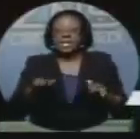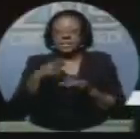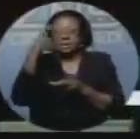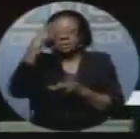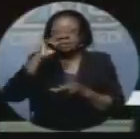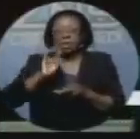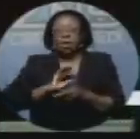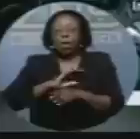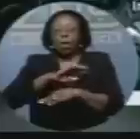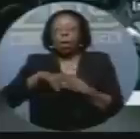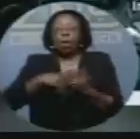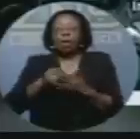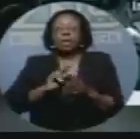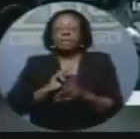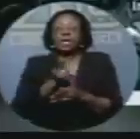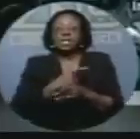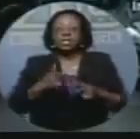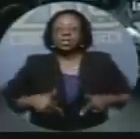live in.